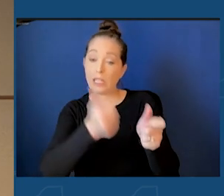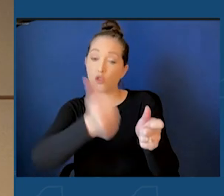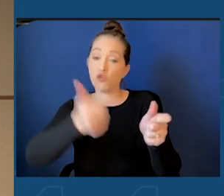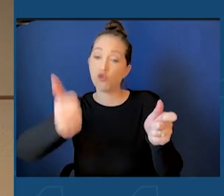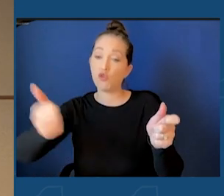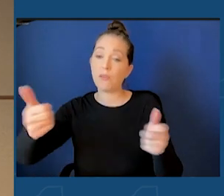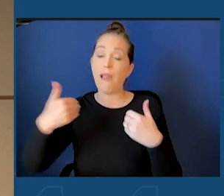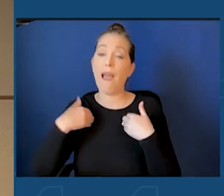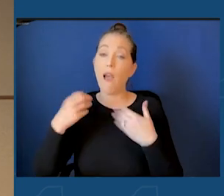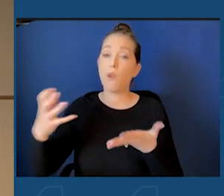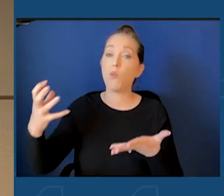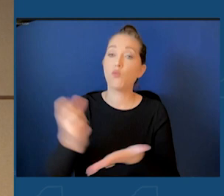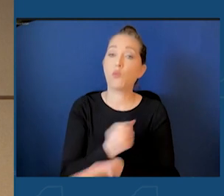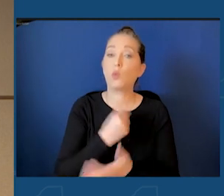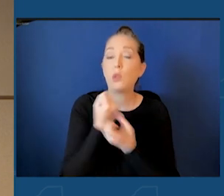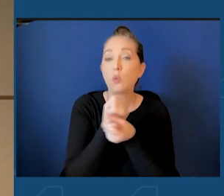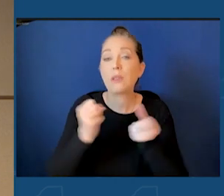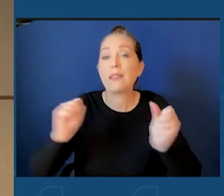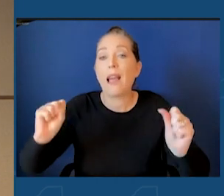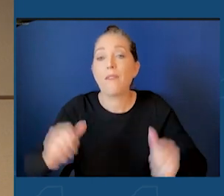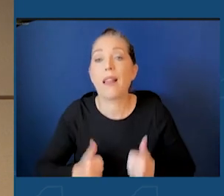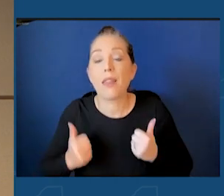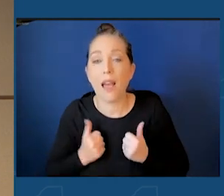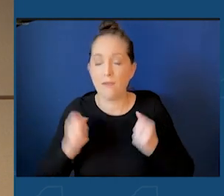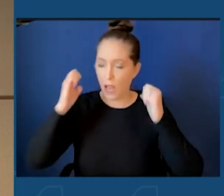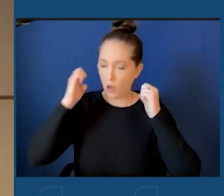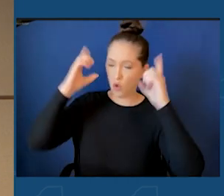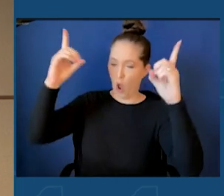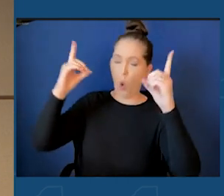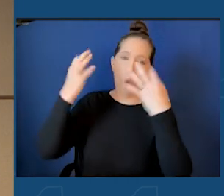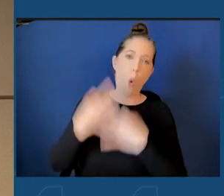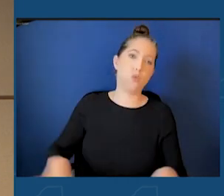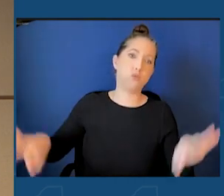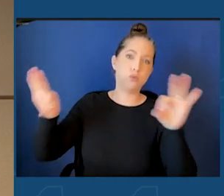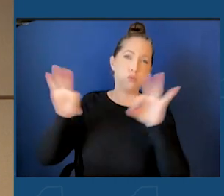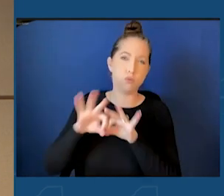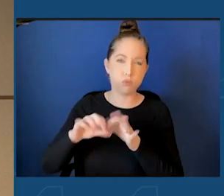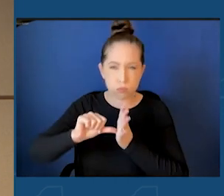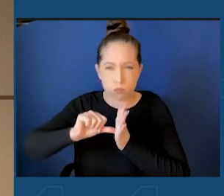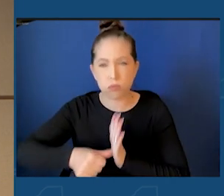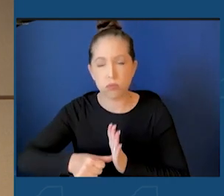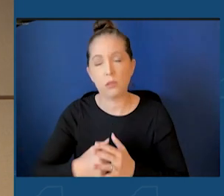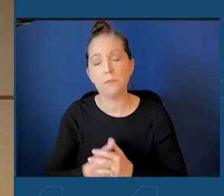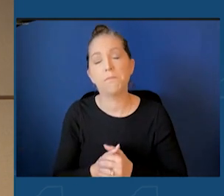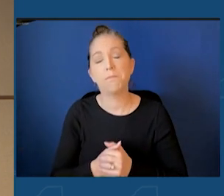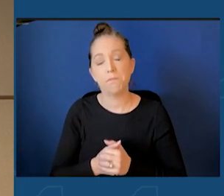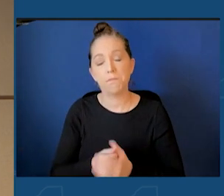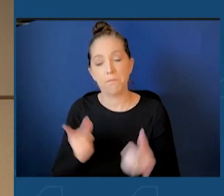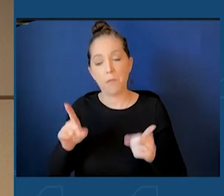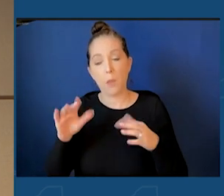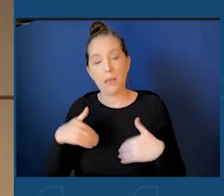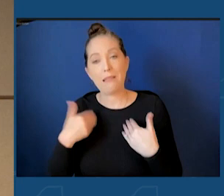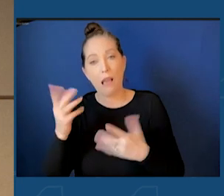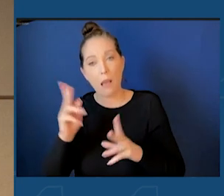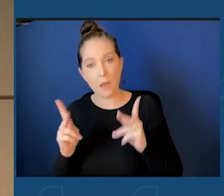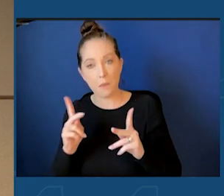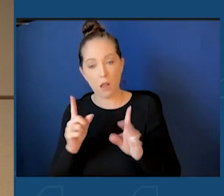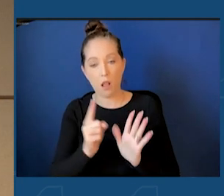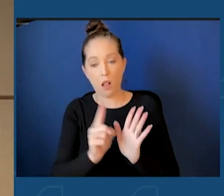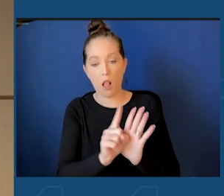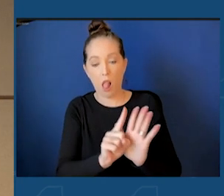a life, and education is key. When young people withdraw, when they start acting